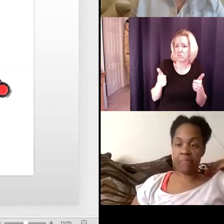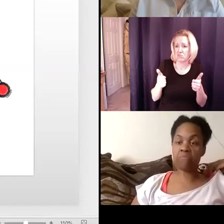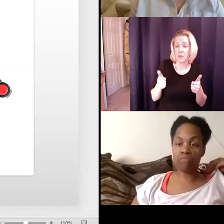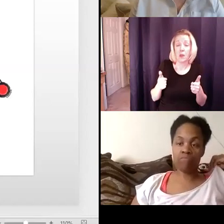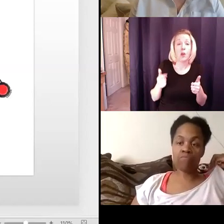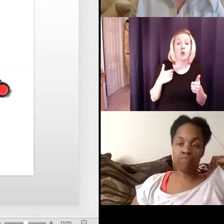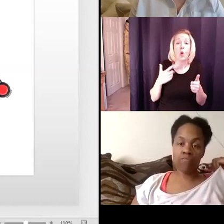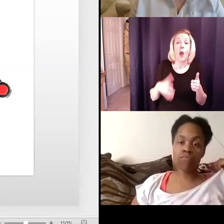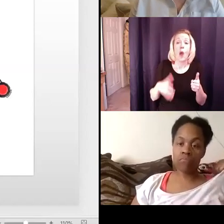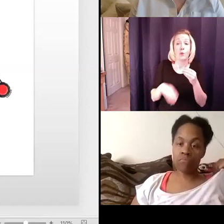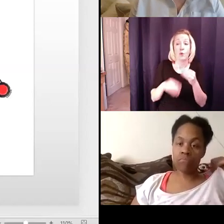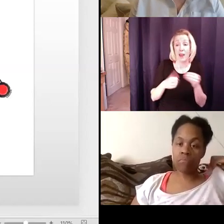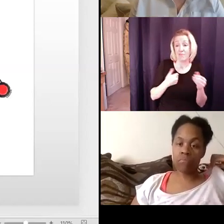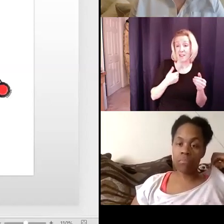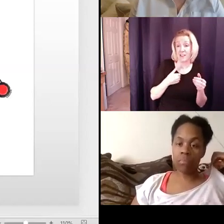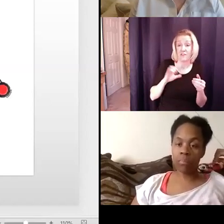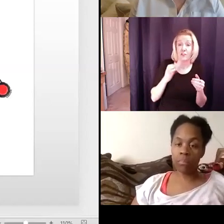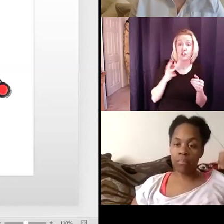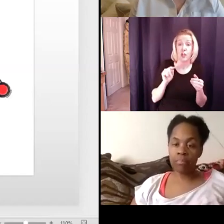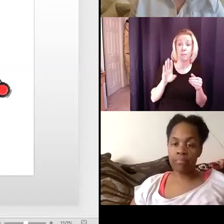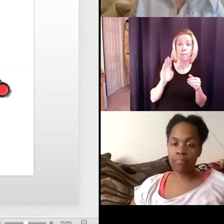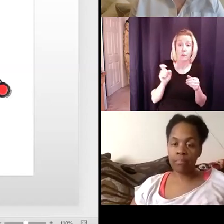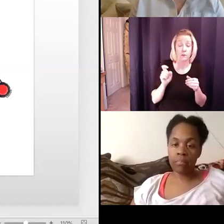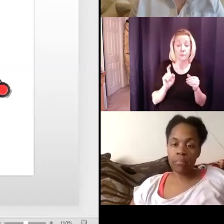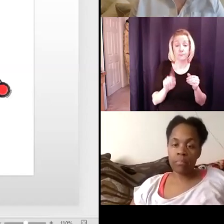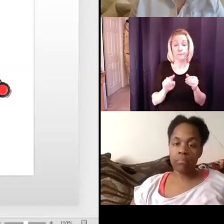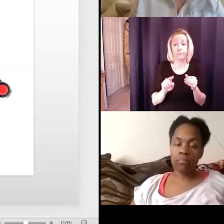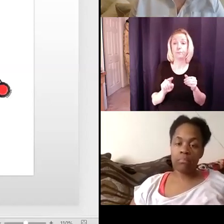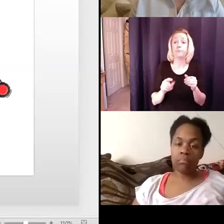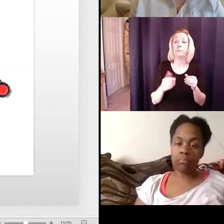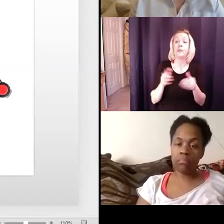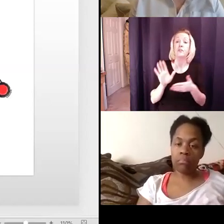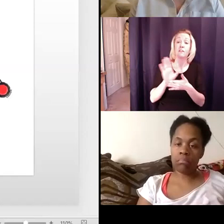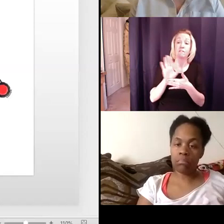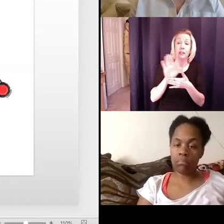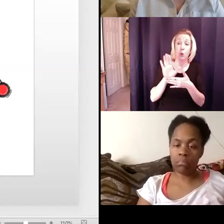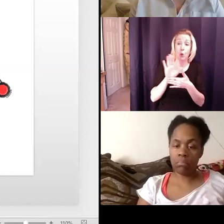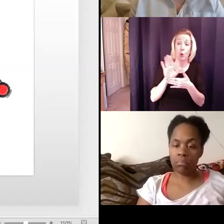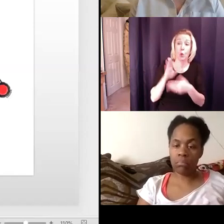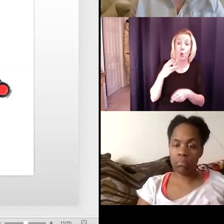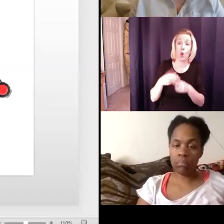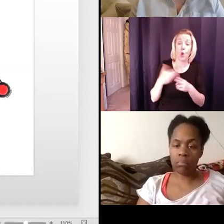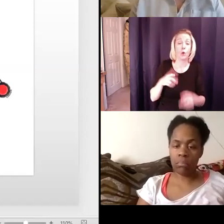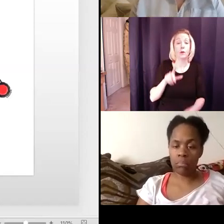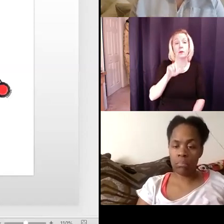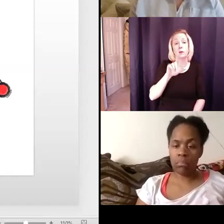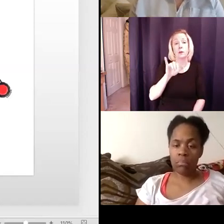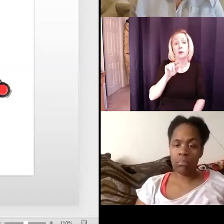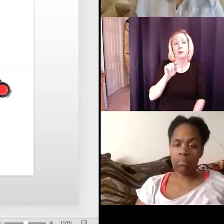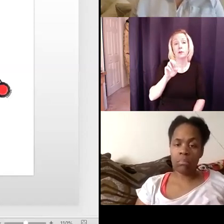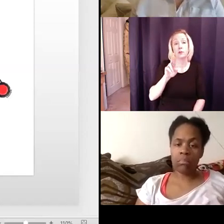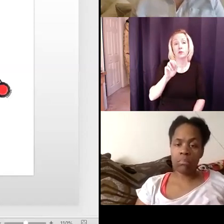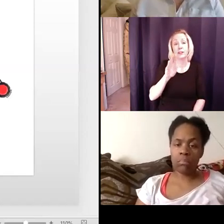add in the chat box, there is a video called Literacy for Us on